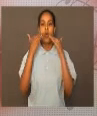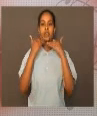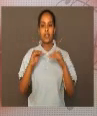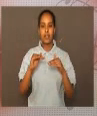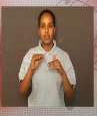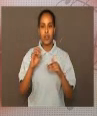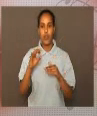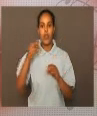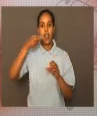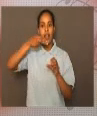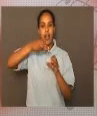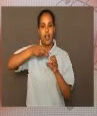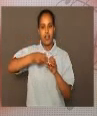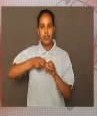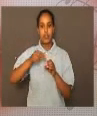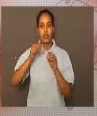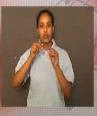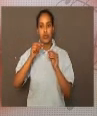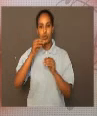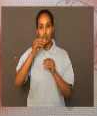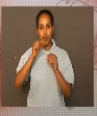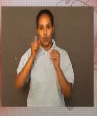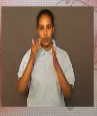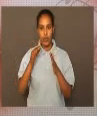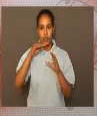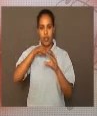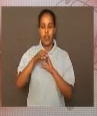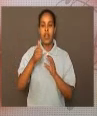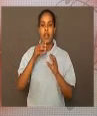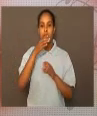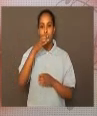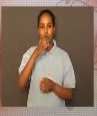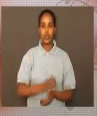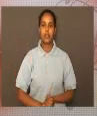concentration of a gaseous solute in a solution.